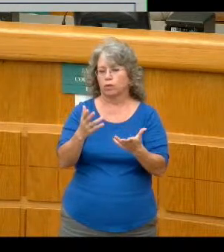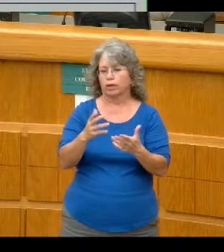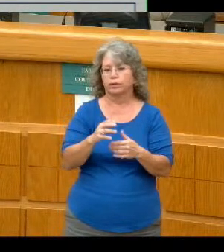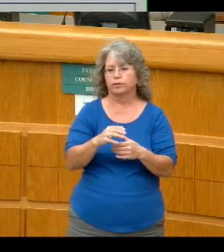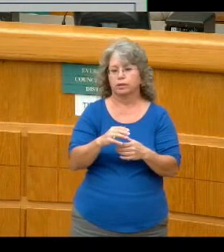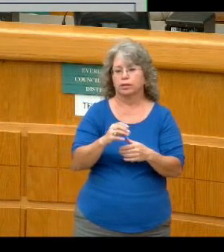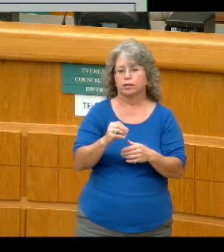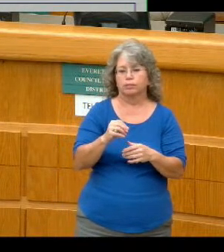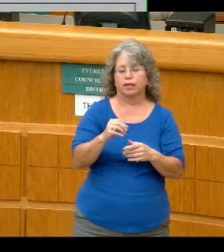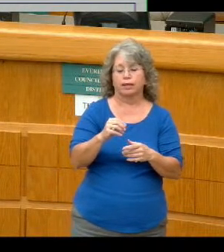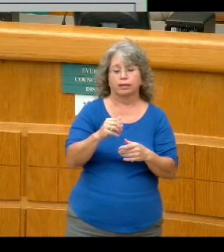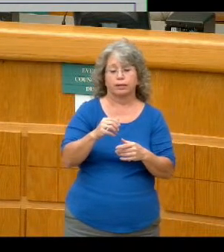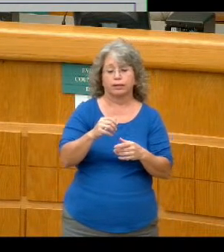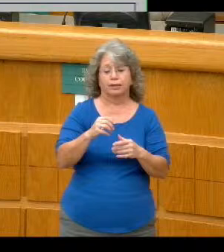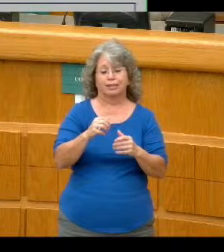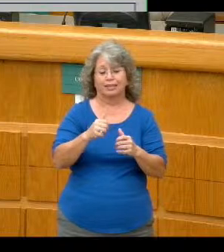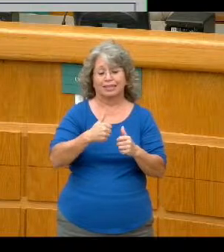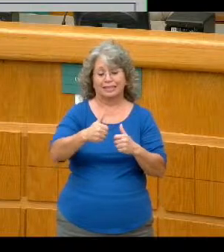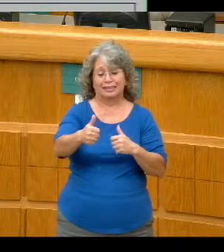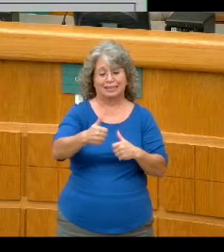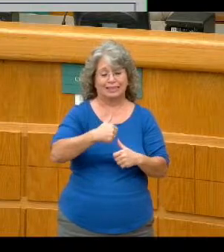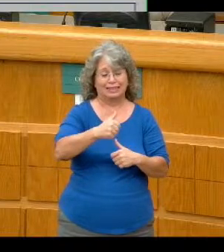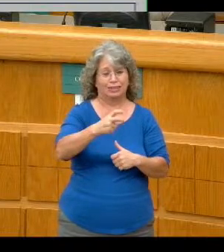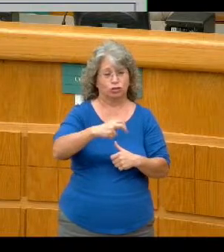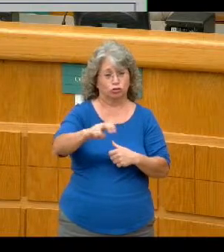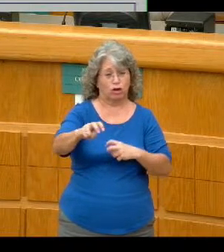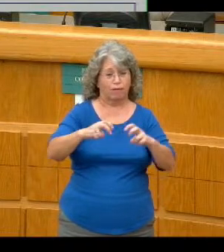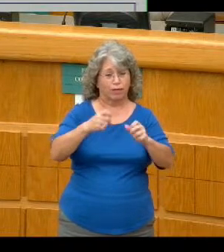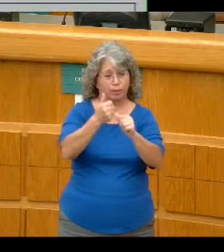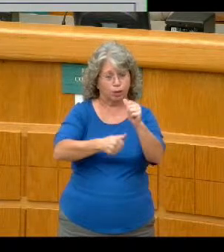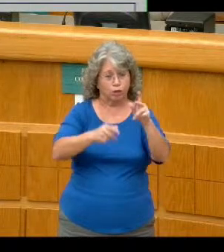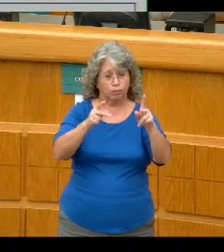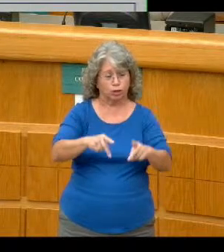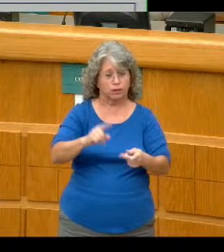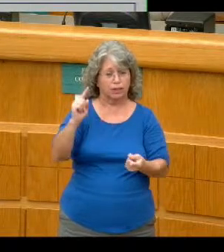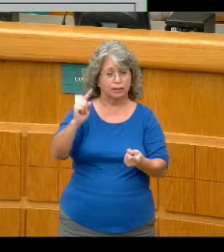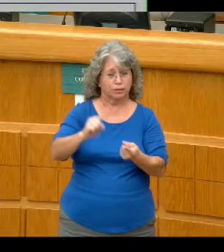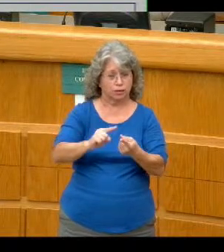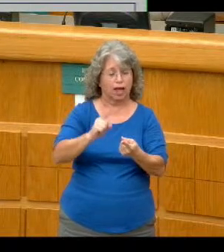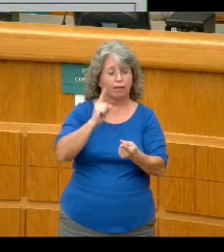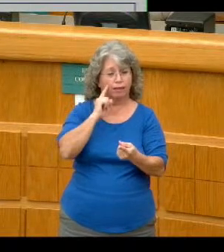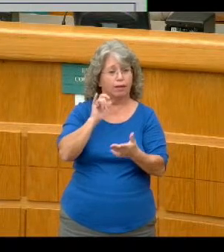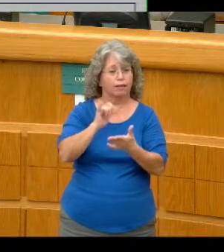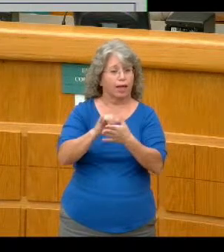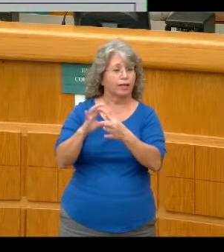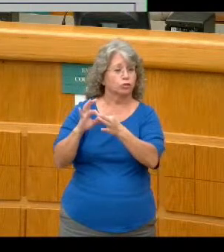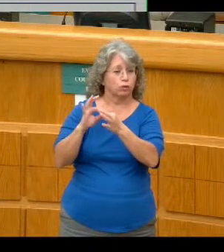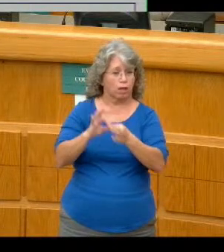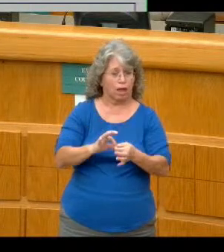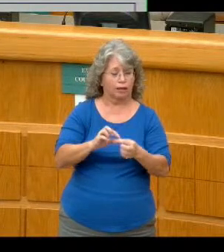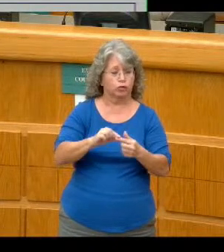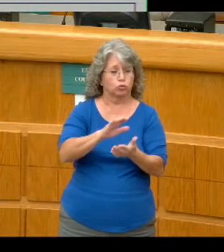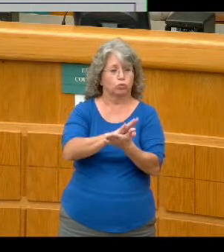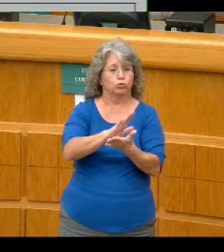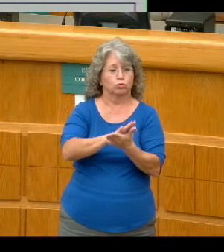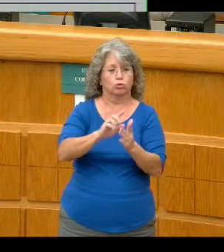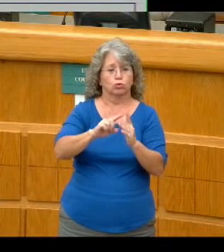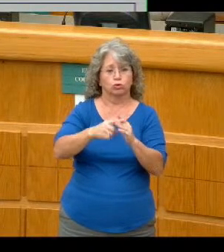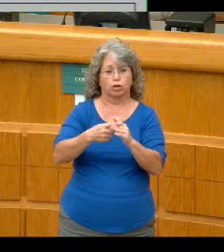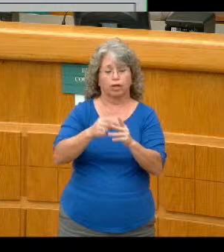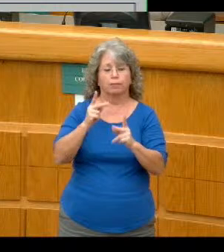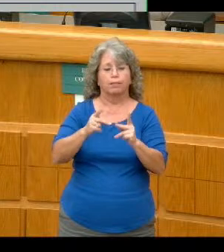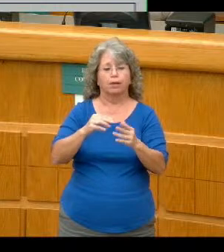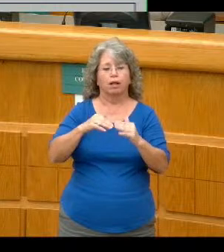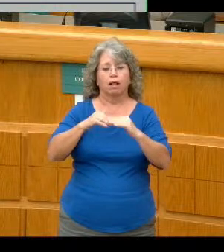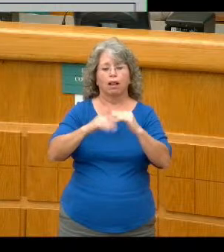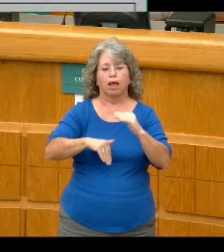decreased. I'm fairly confident that the distance traveling per person decreasing is related to school